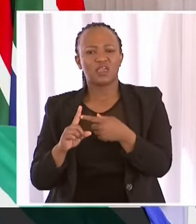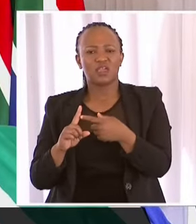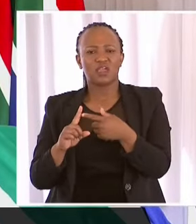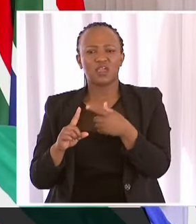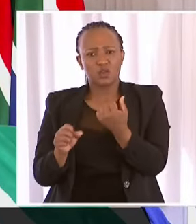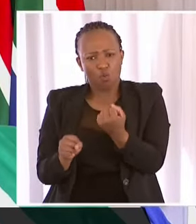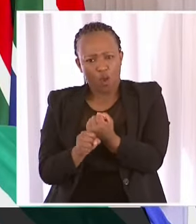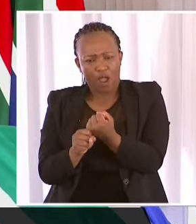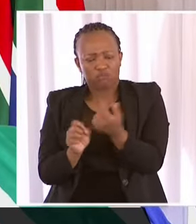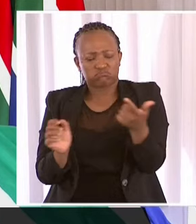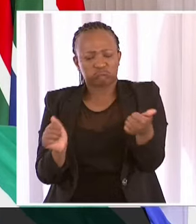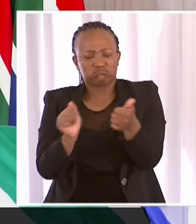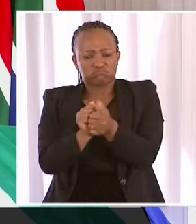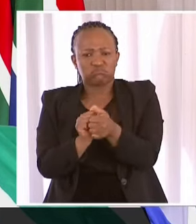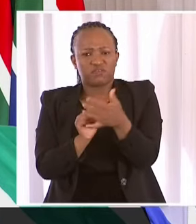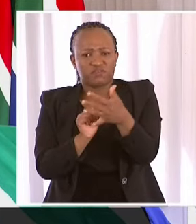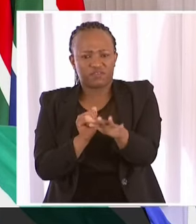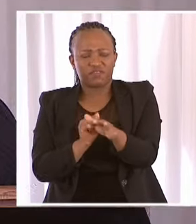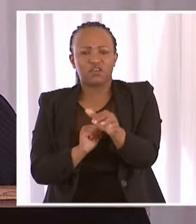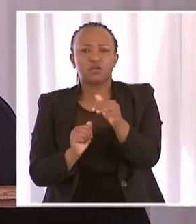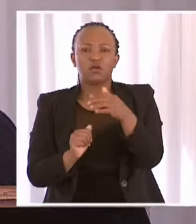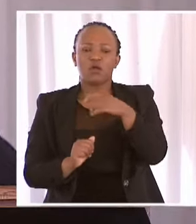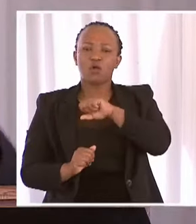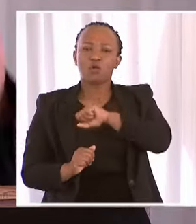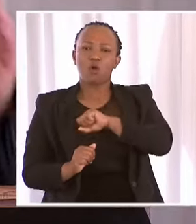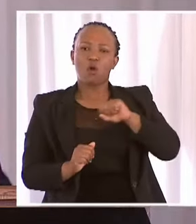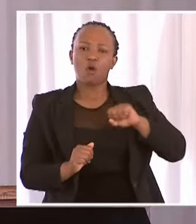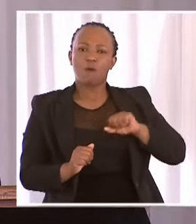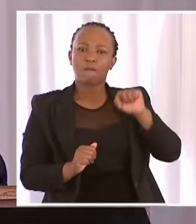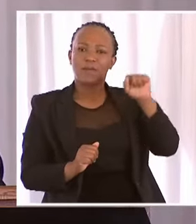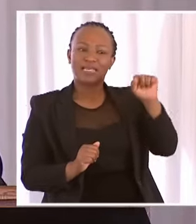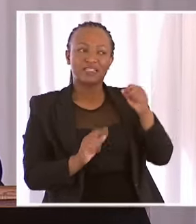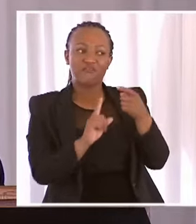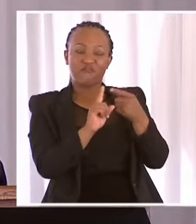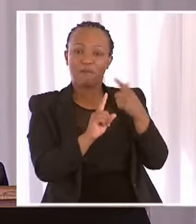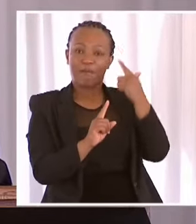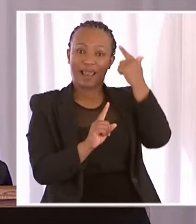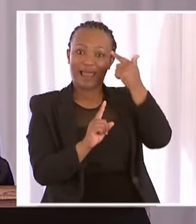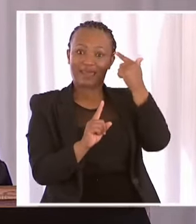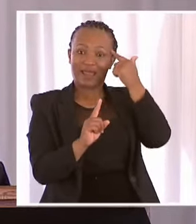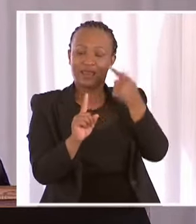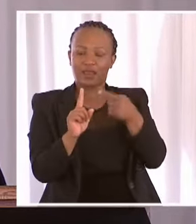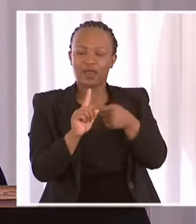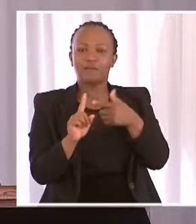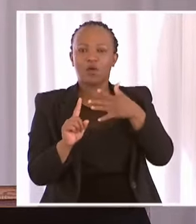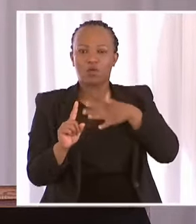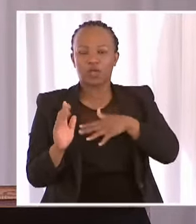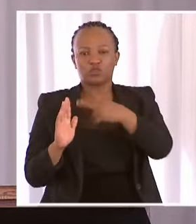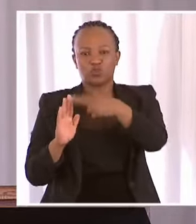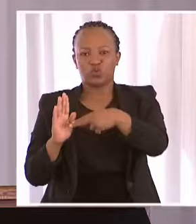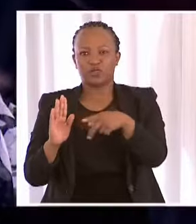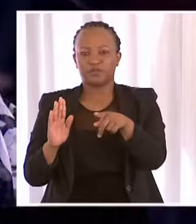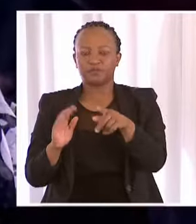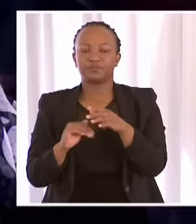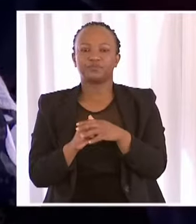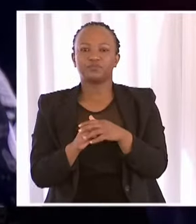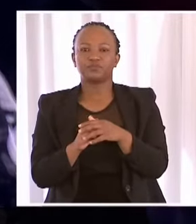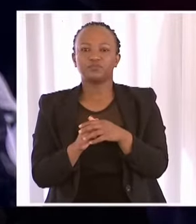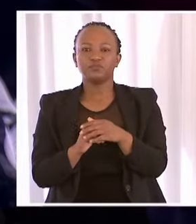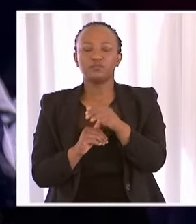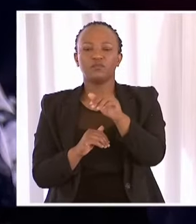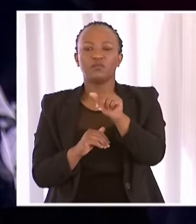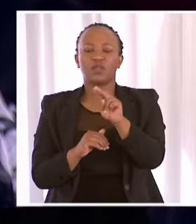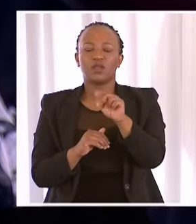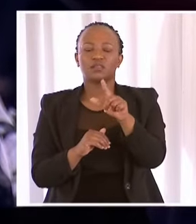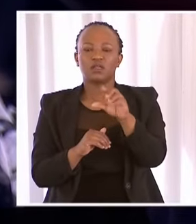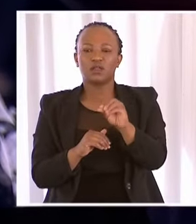him. And Comrade Aziz from London, and this is something I need to read out, Comrade Angina, Comrade